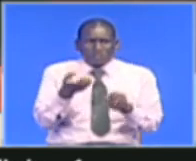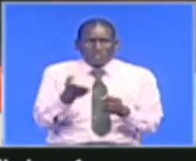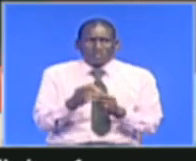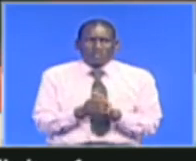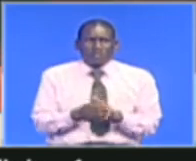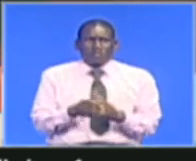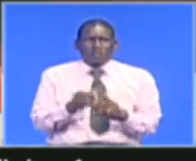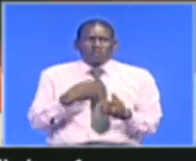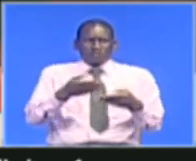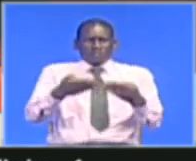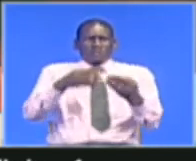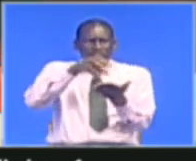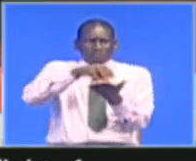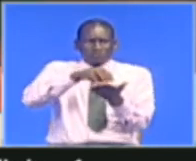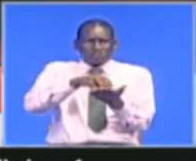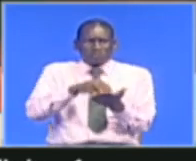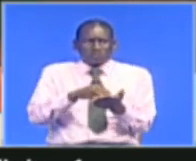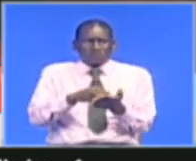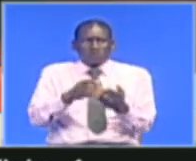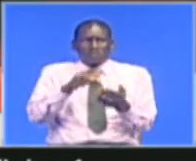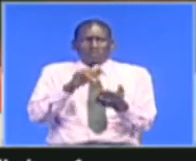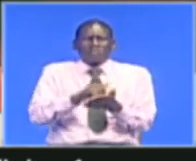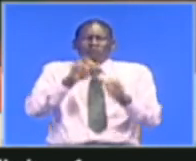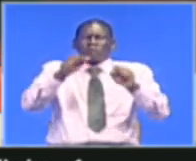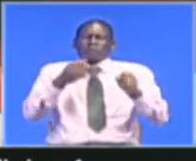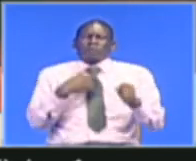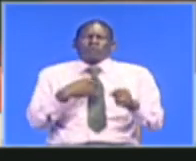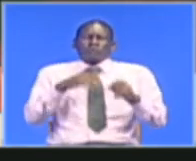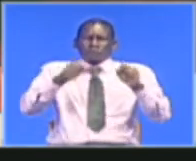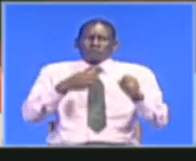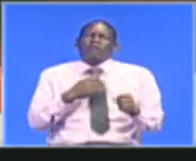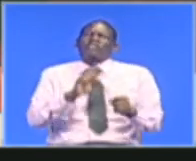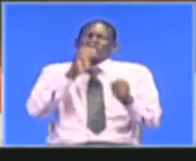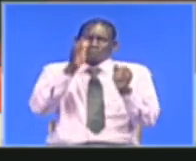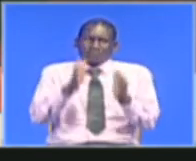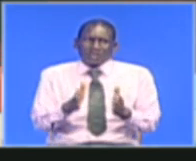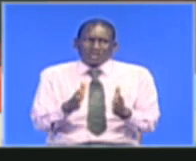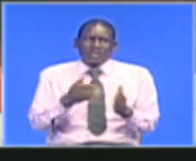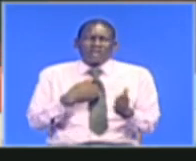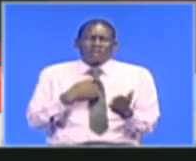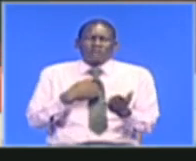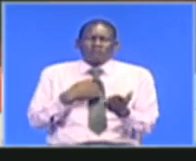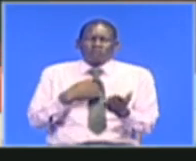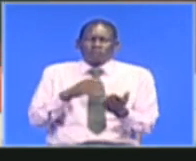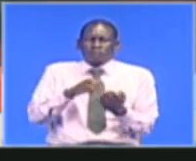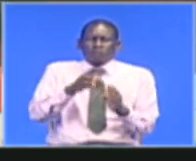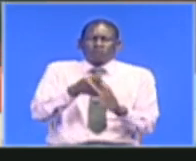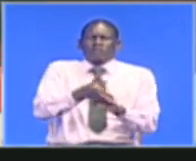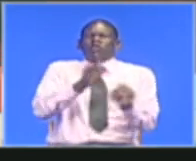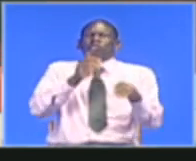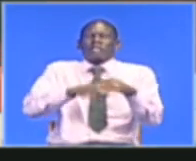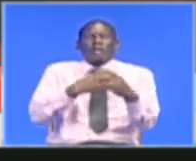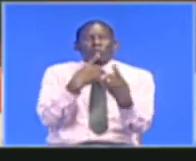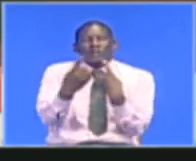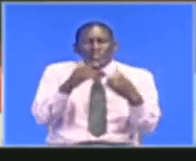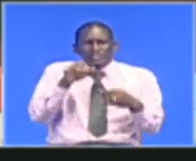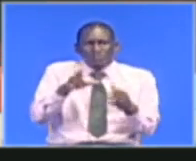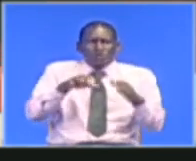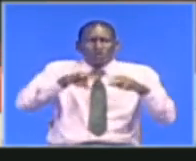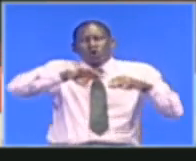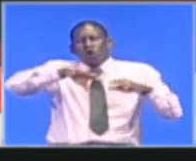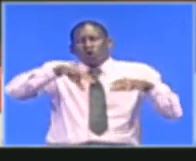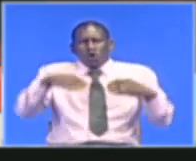a position that we might have to have our speaker having to step aside while we are discussing him. Alternatively,